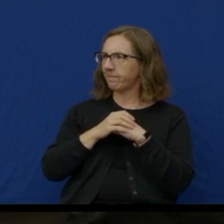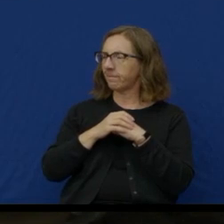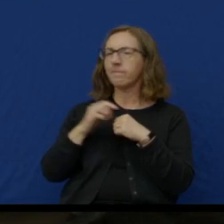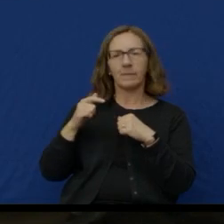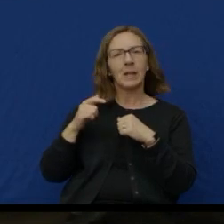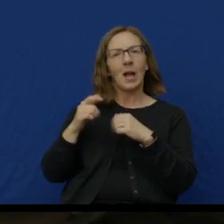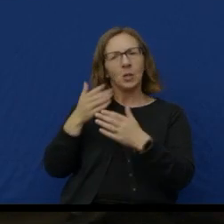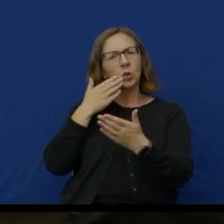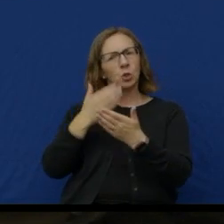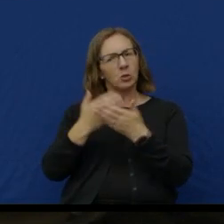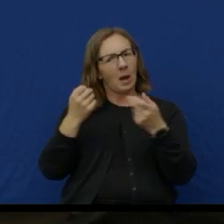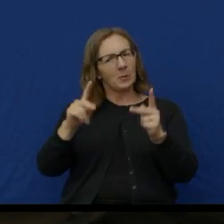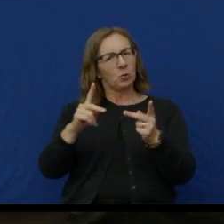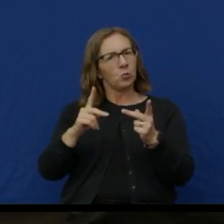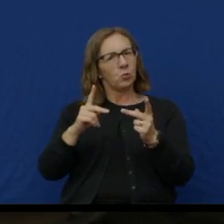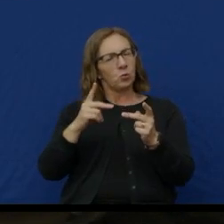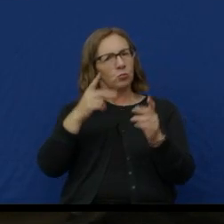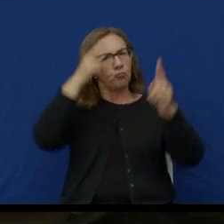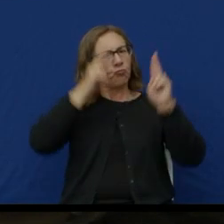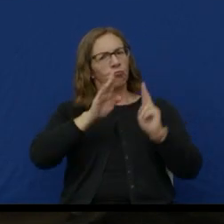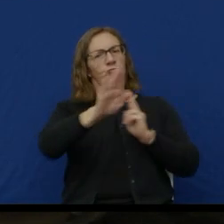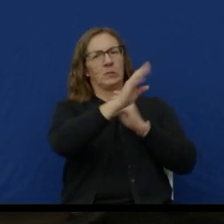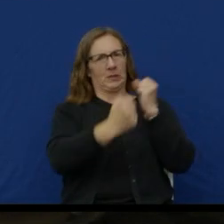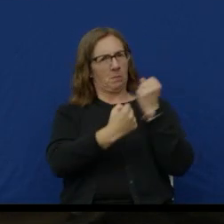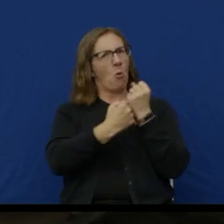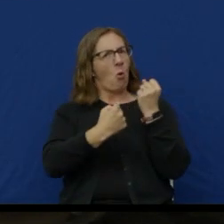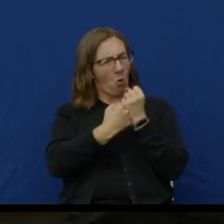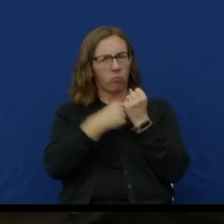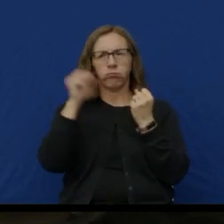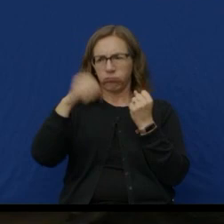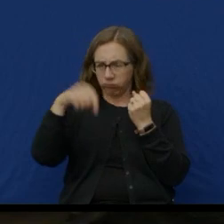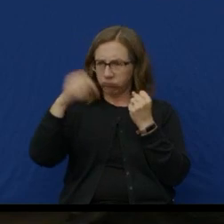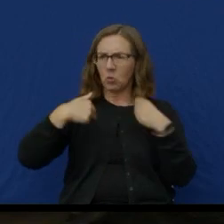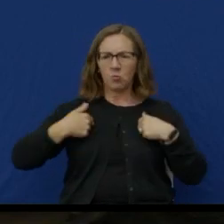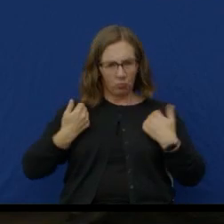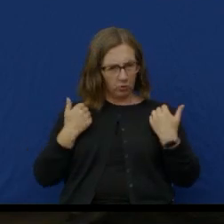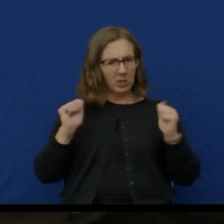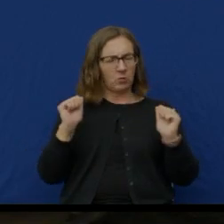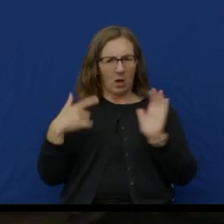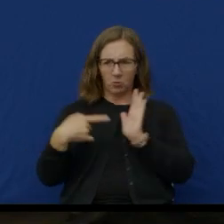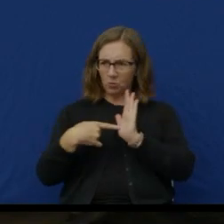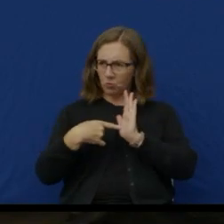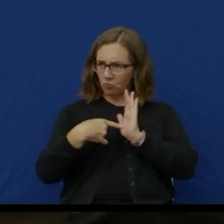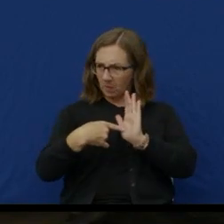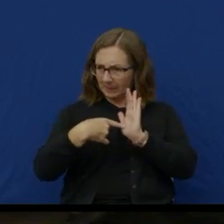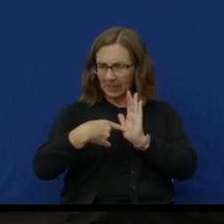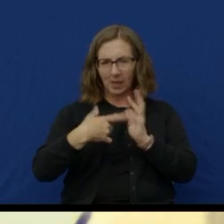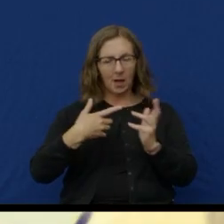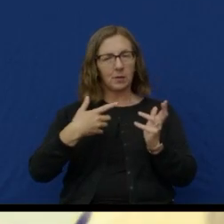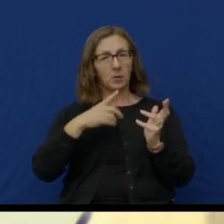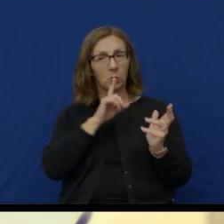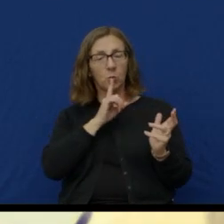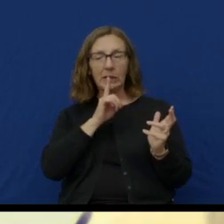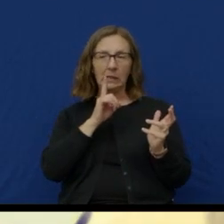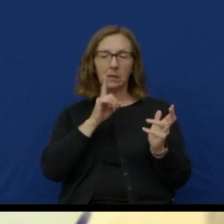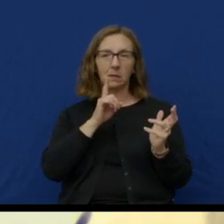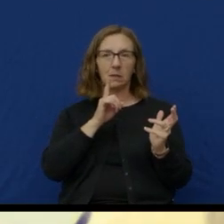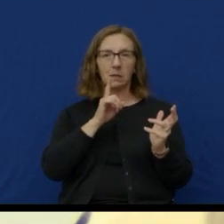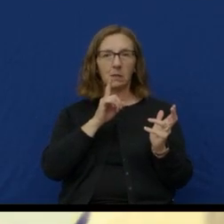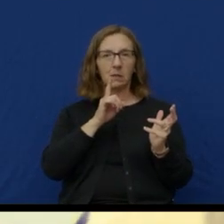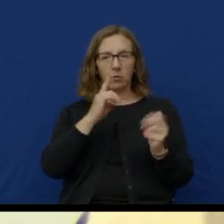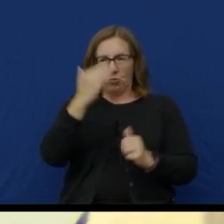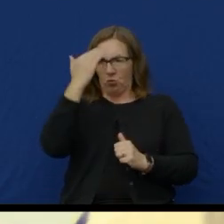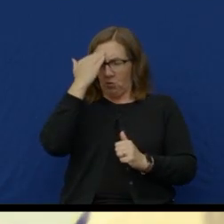to recognize the support we get as we try to represent and really get to know what's